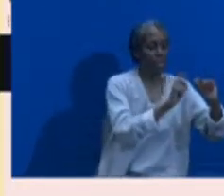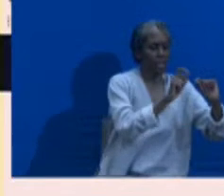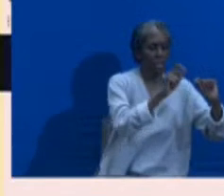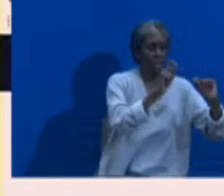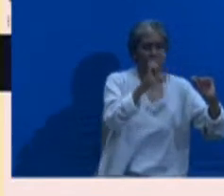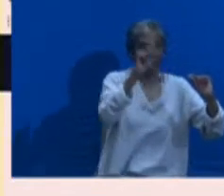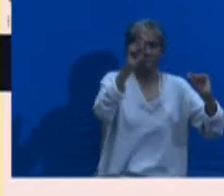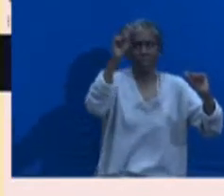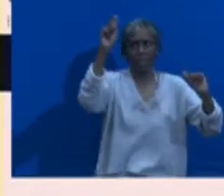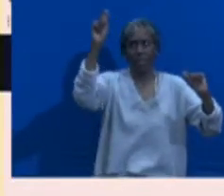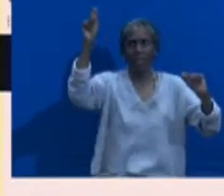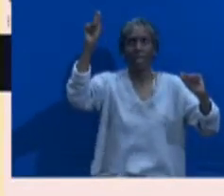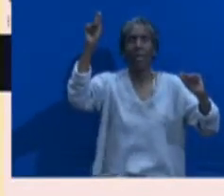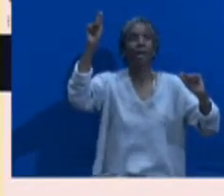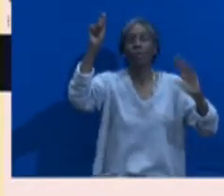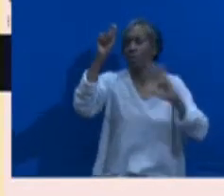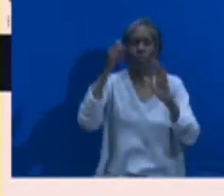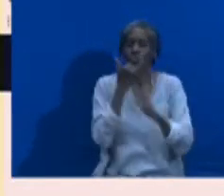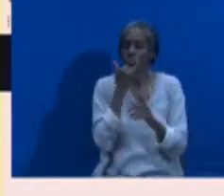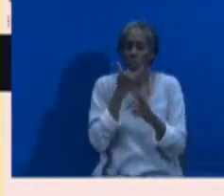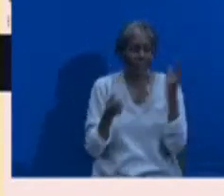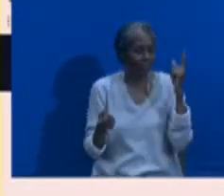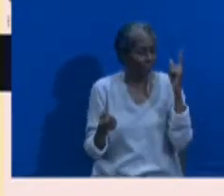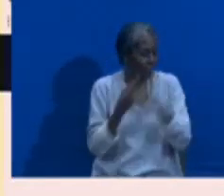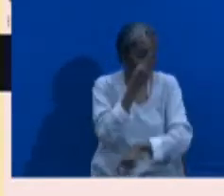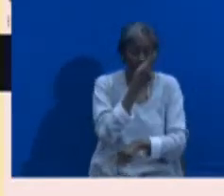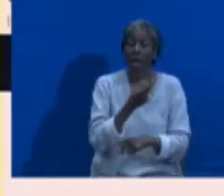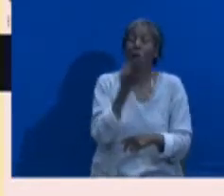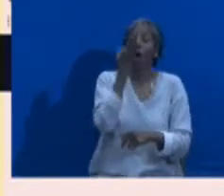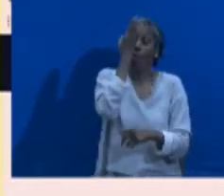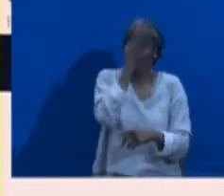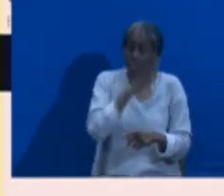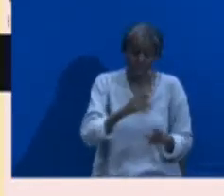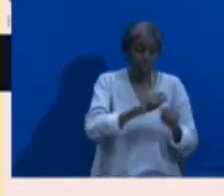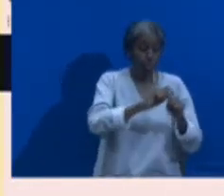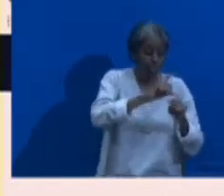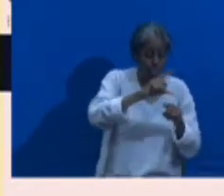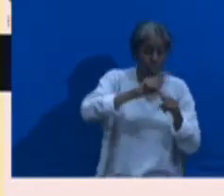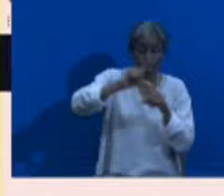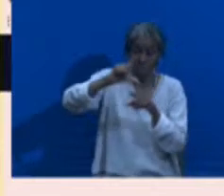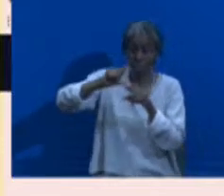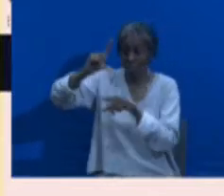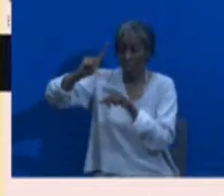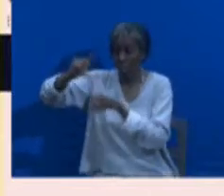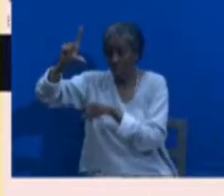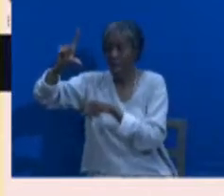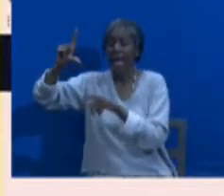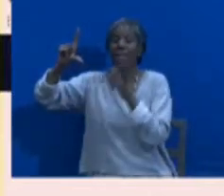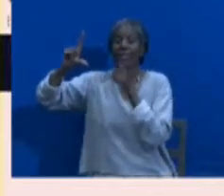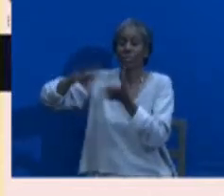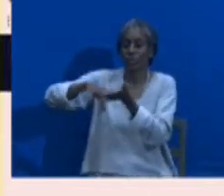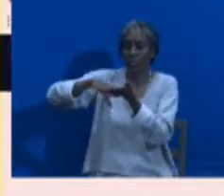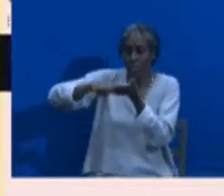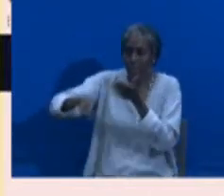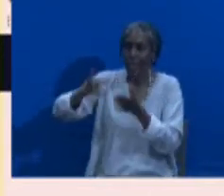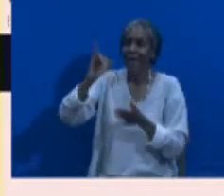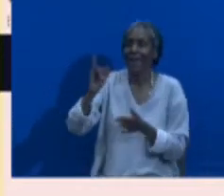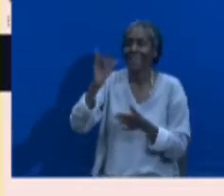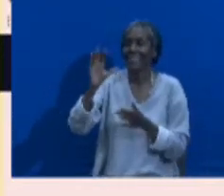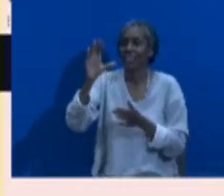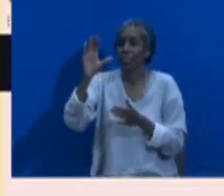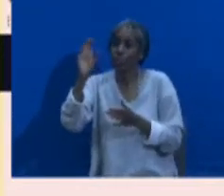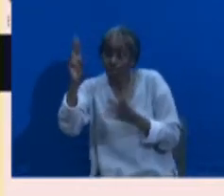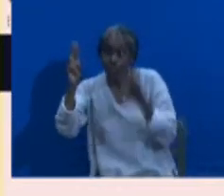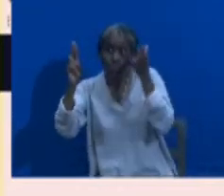are the cumulative cases, I'm sorry. The blue lines are those cases who have been released from isolation. So that gives